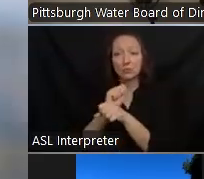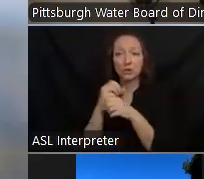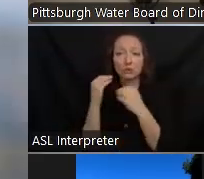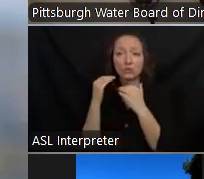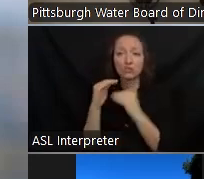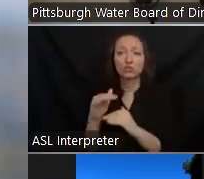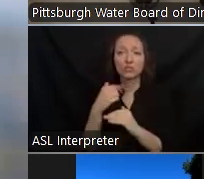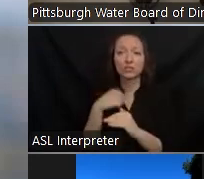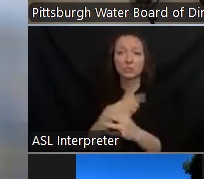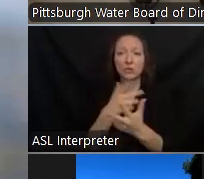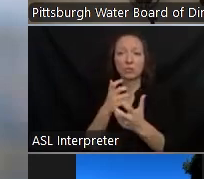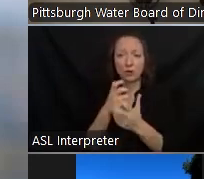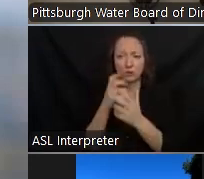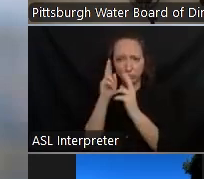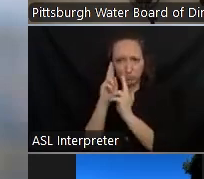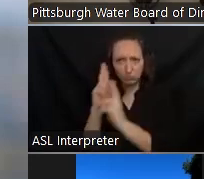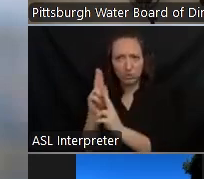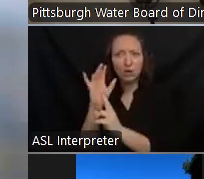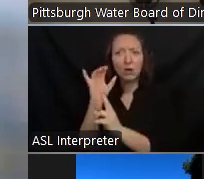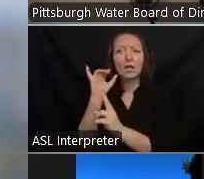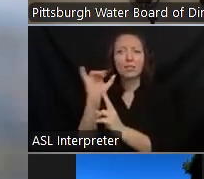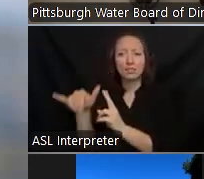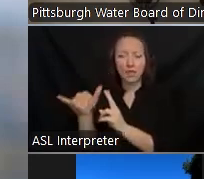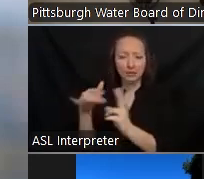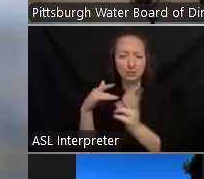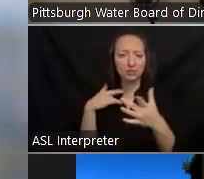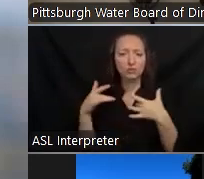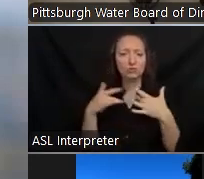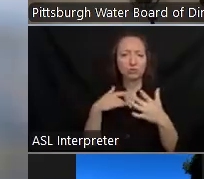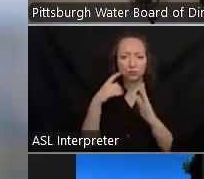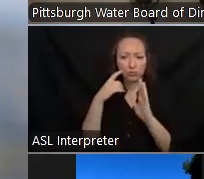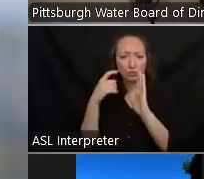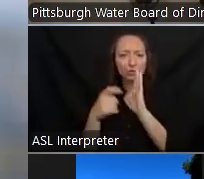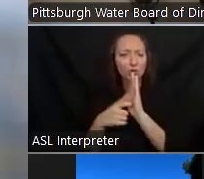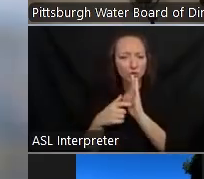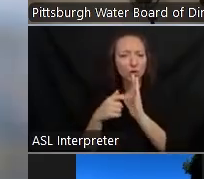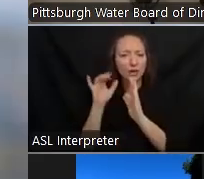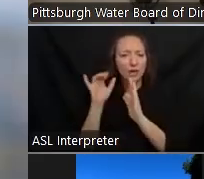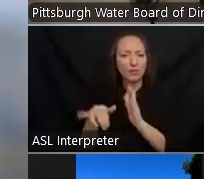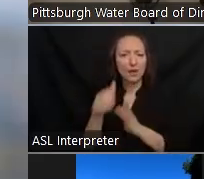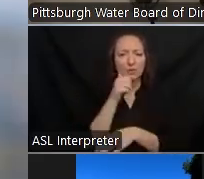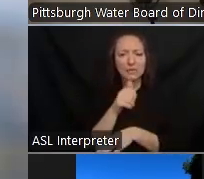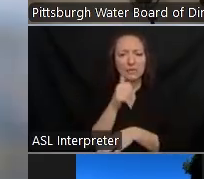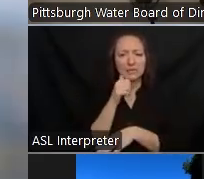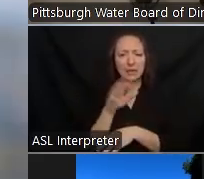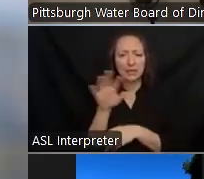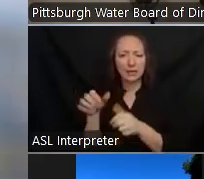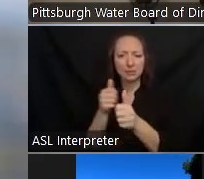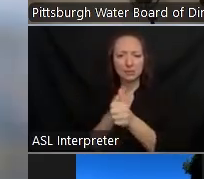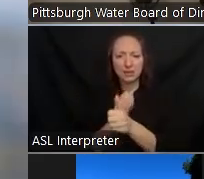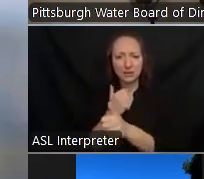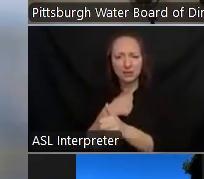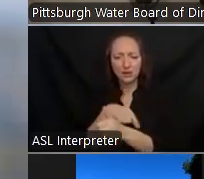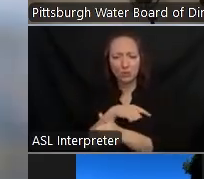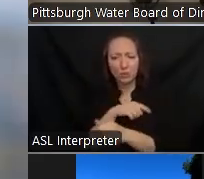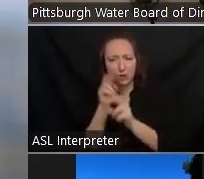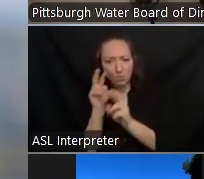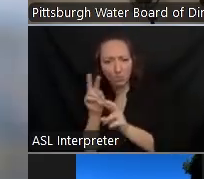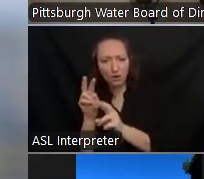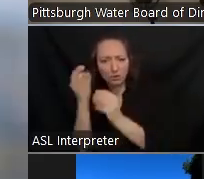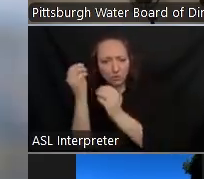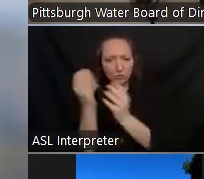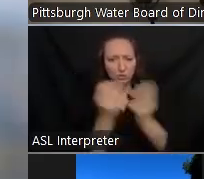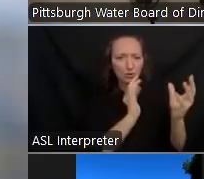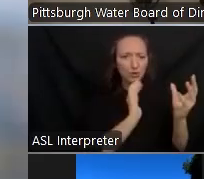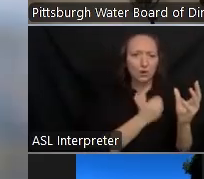attention to those. And it was really kind of a daily update that our safety department was following, keeping our ops team up to date. On the construction side, not to speak for